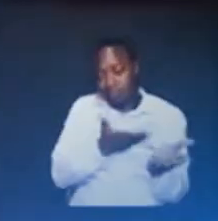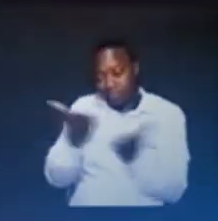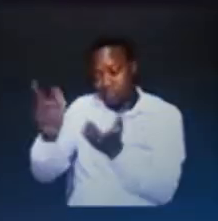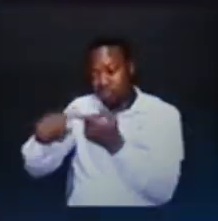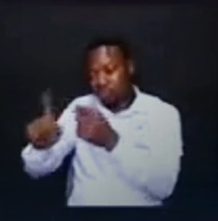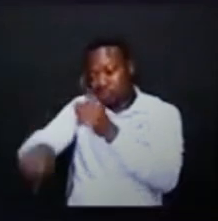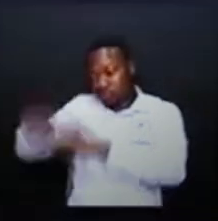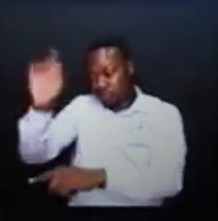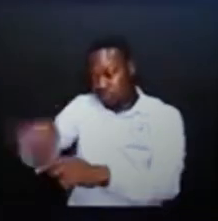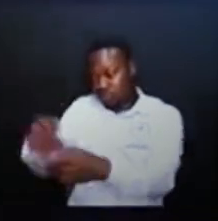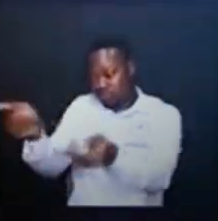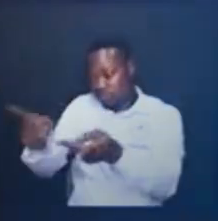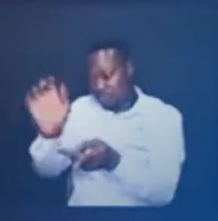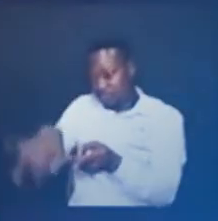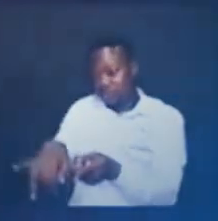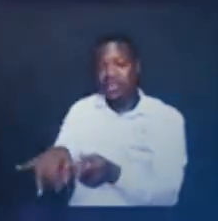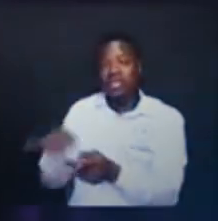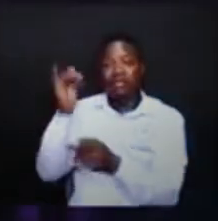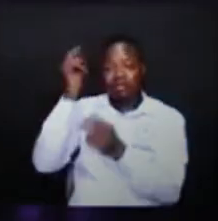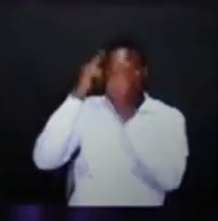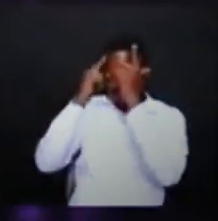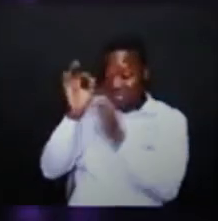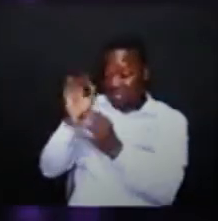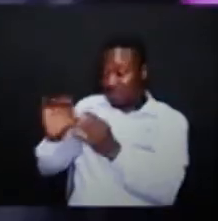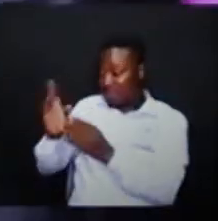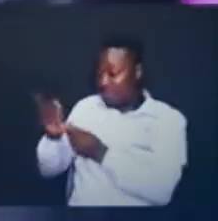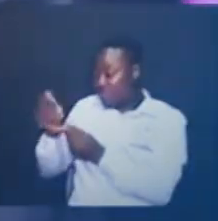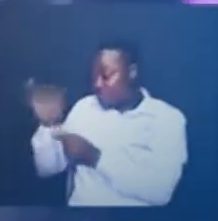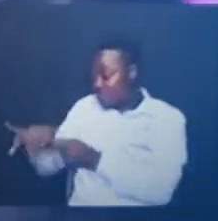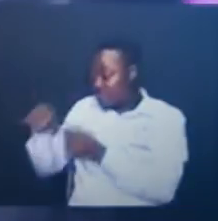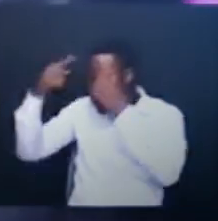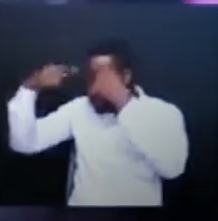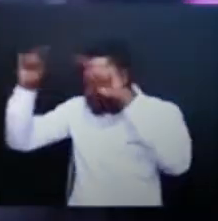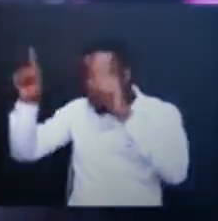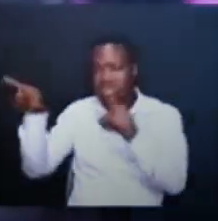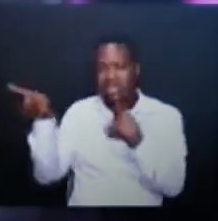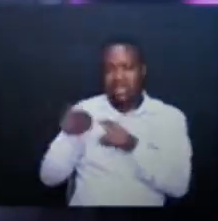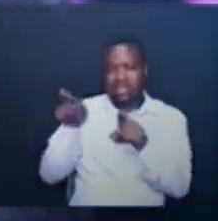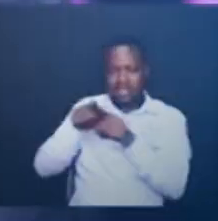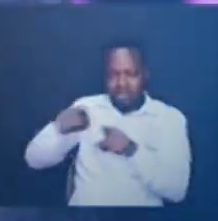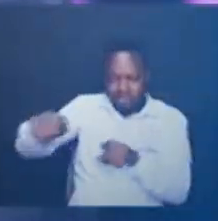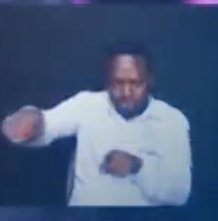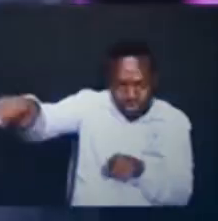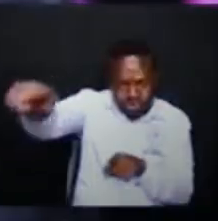it prospers, you too will prosper.